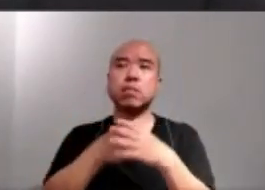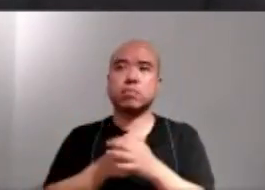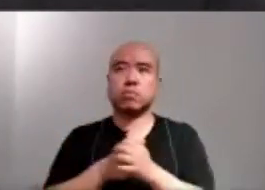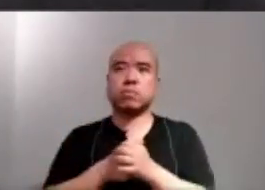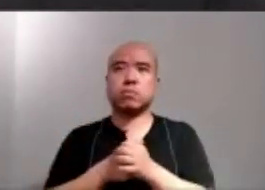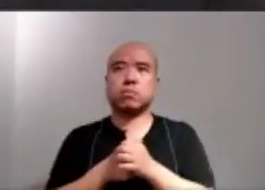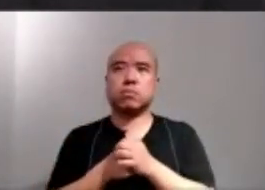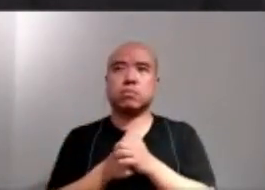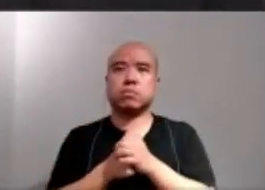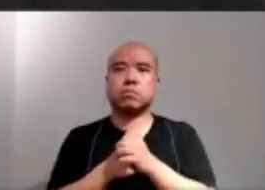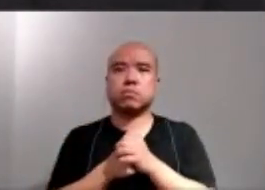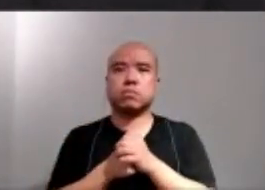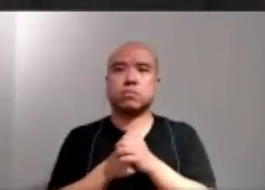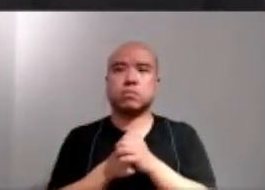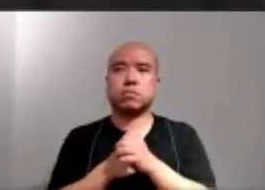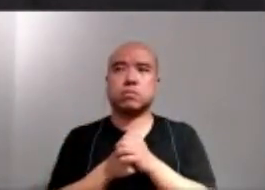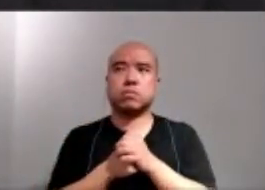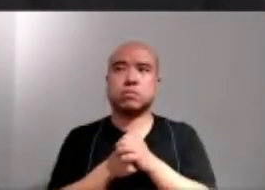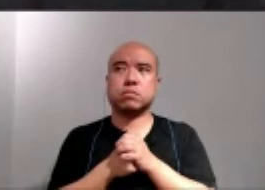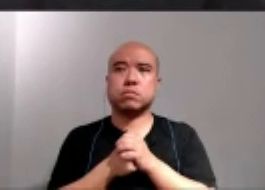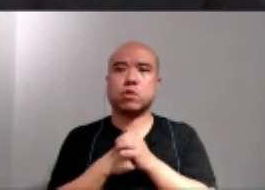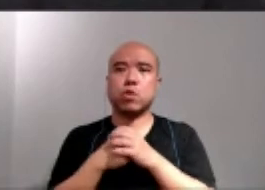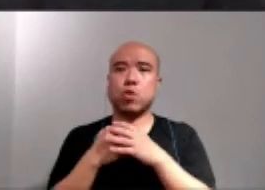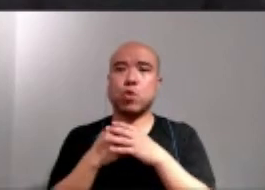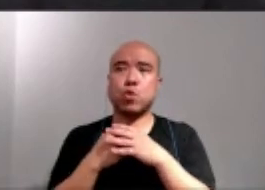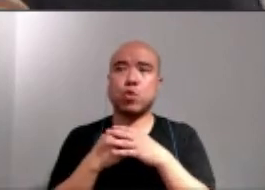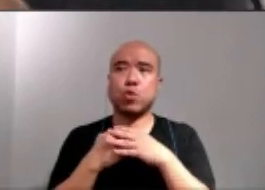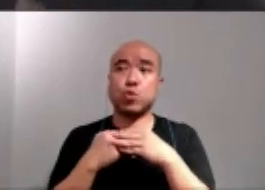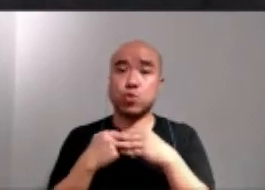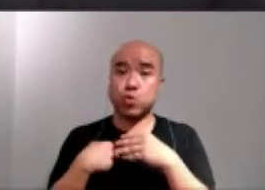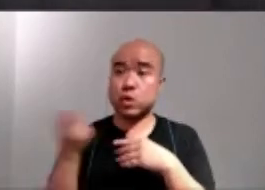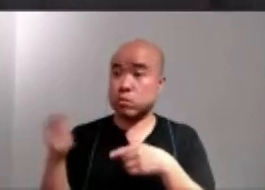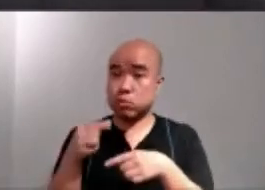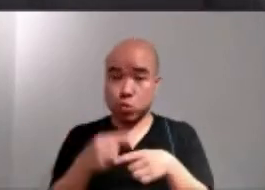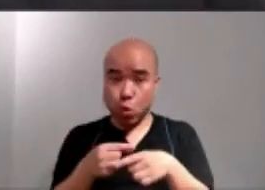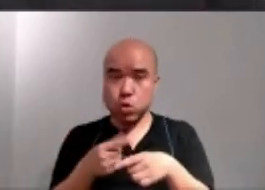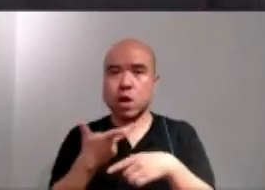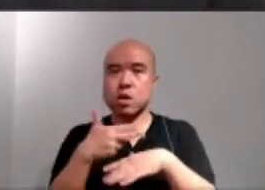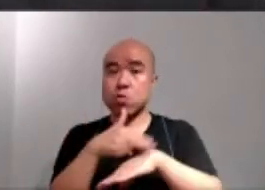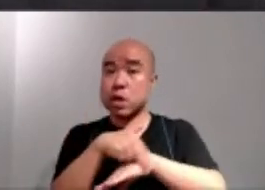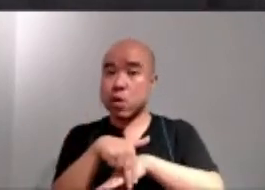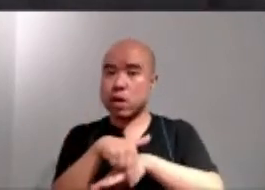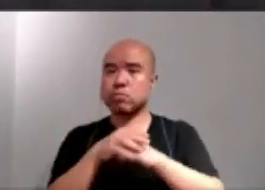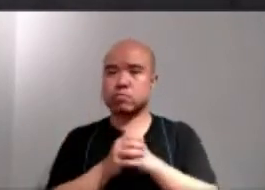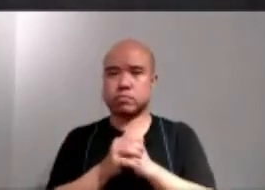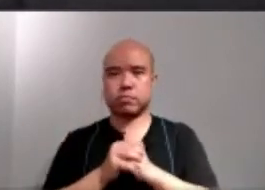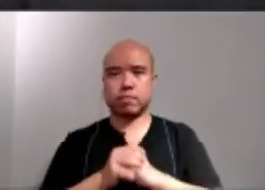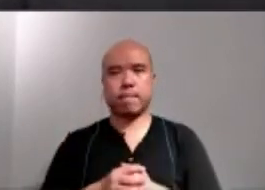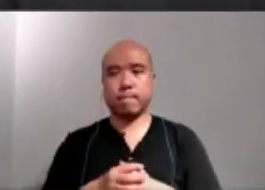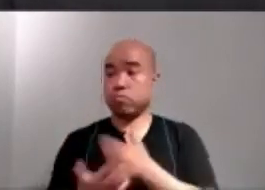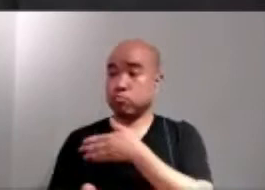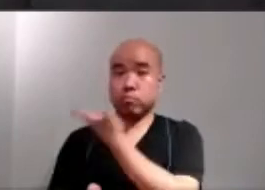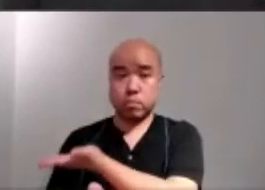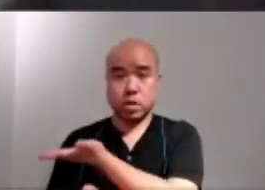in our company, Underdogs, and more information, maybe she will talk about that. Actually, as